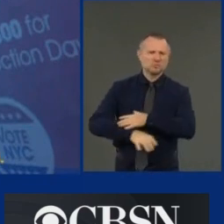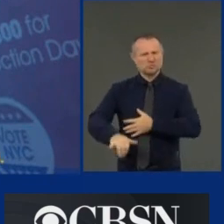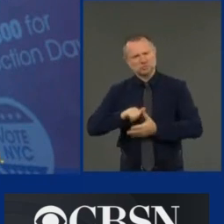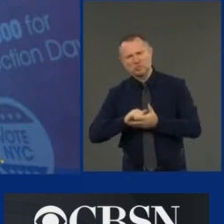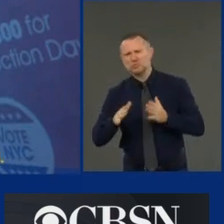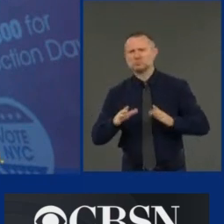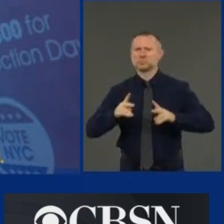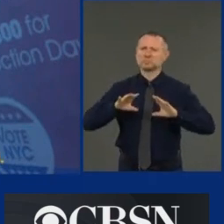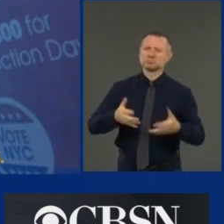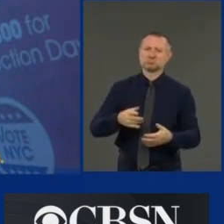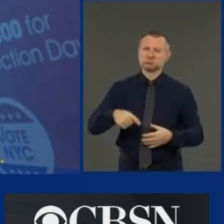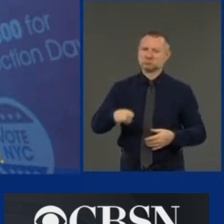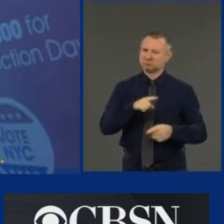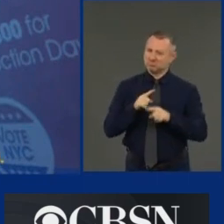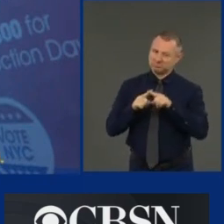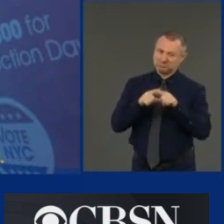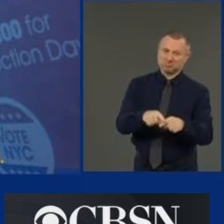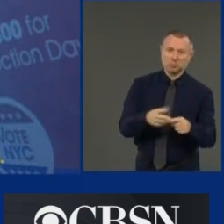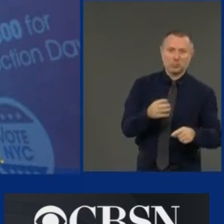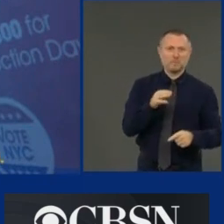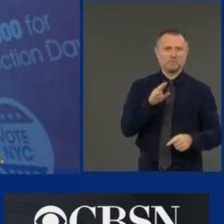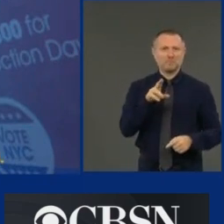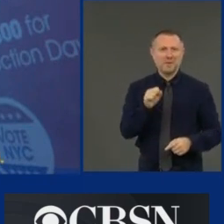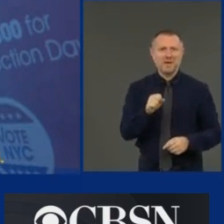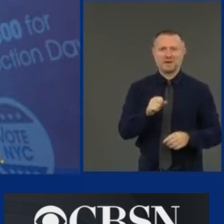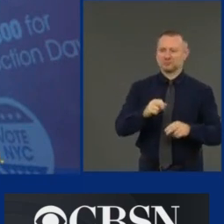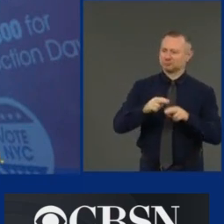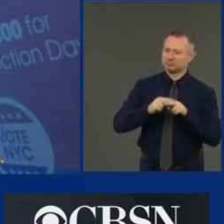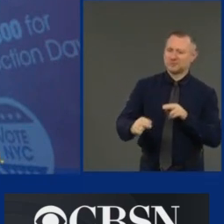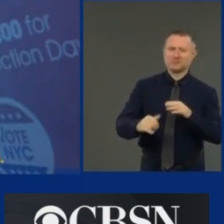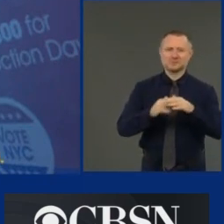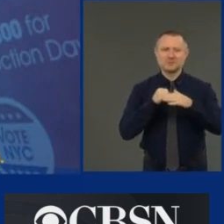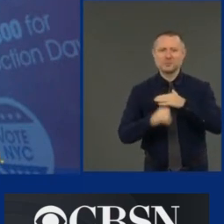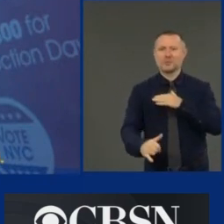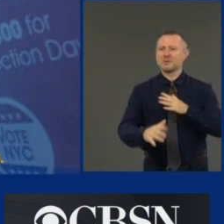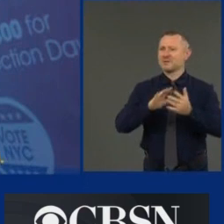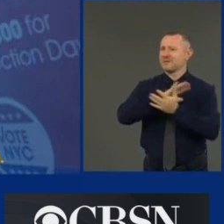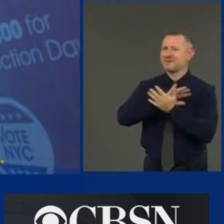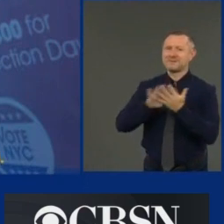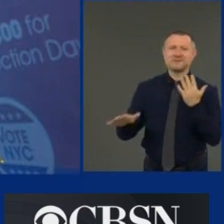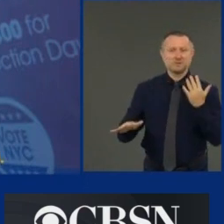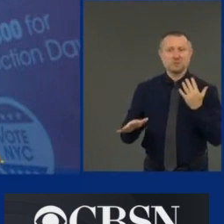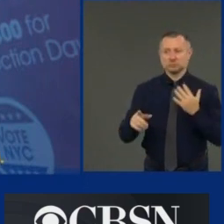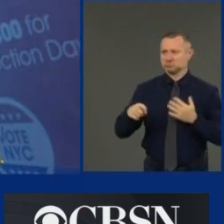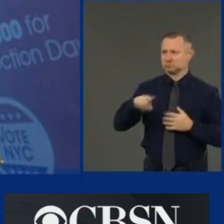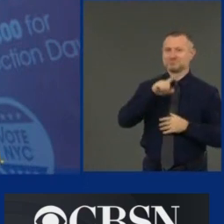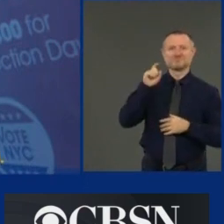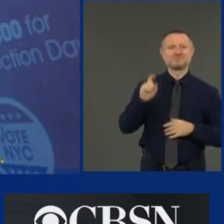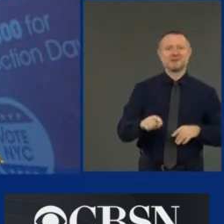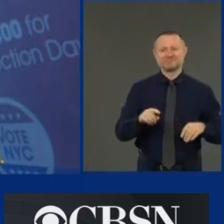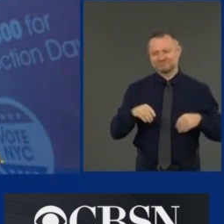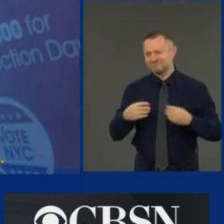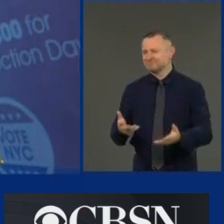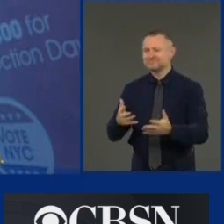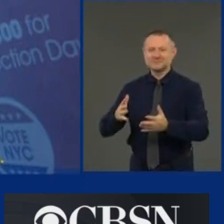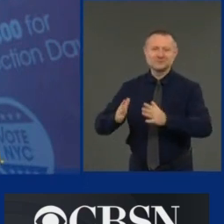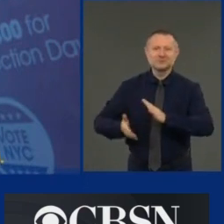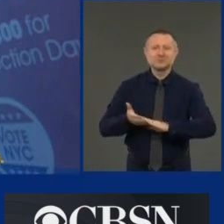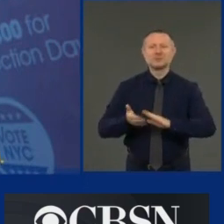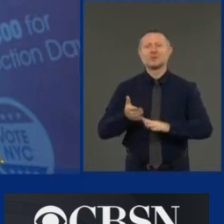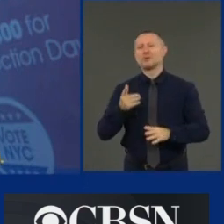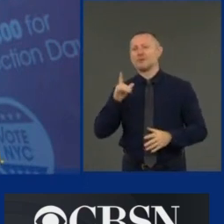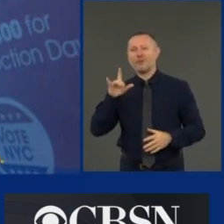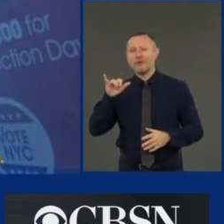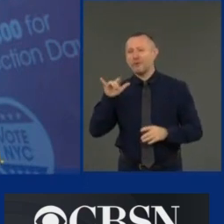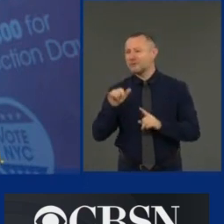public transportation to get to work. So we had to keep the subways, the Long Island Railroad, Metro North running all